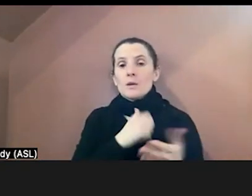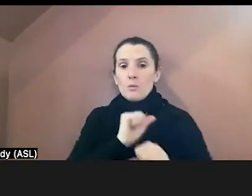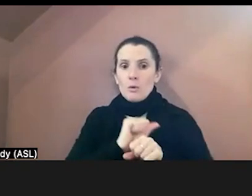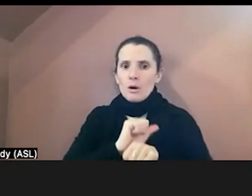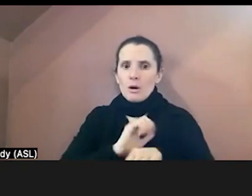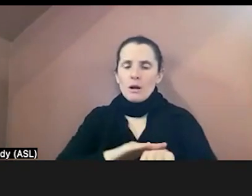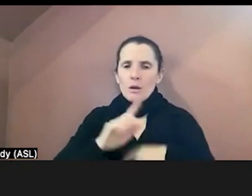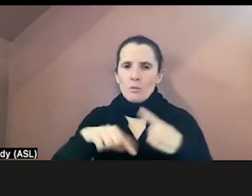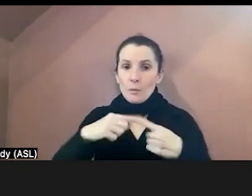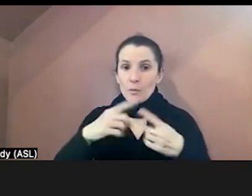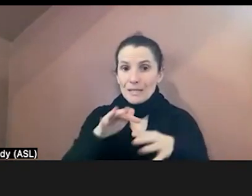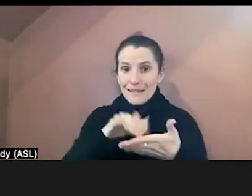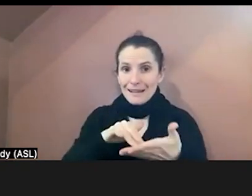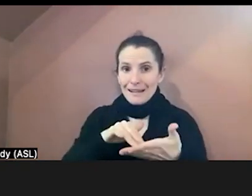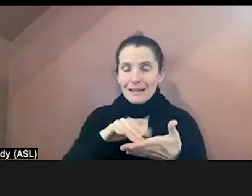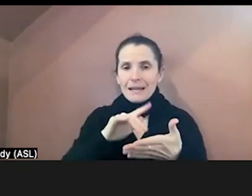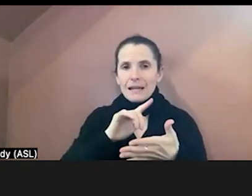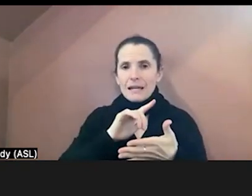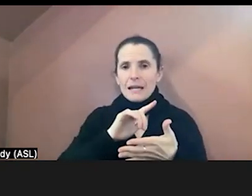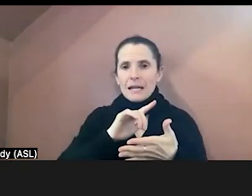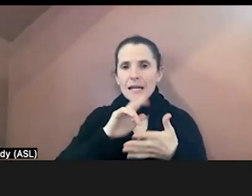and series